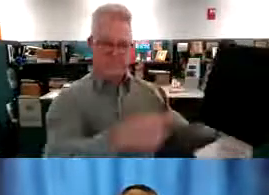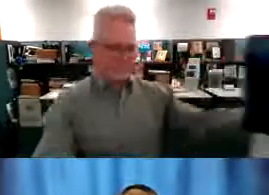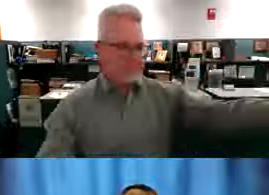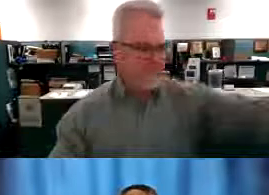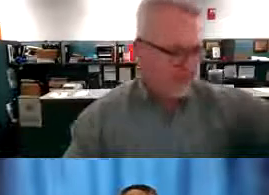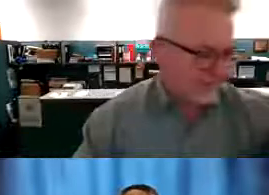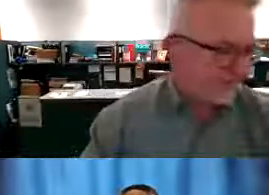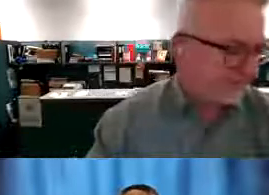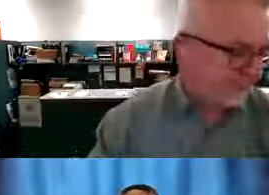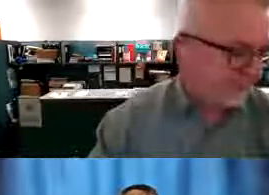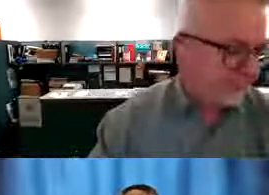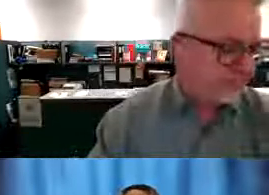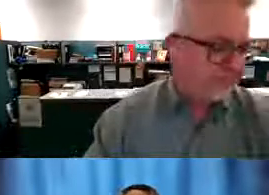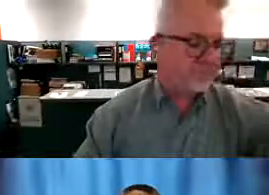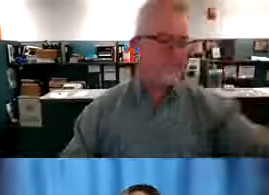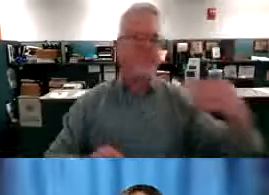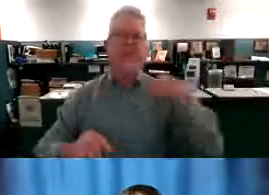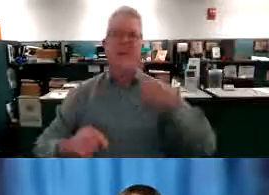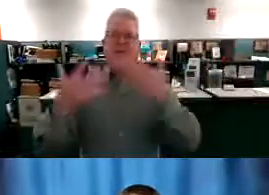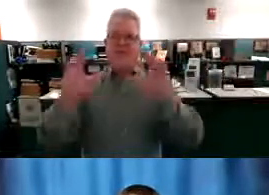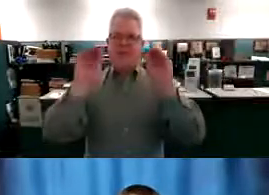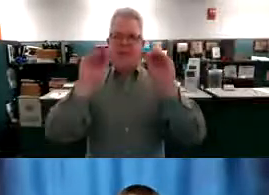and there's VRI services available.